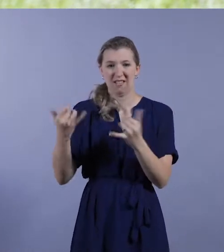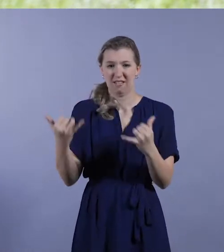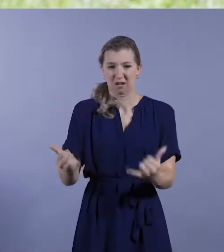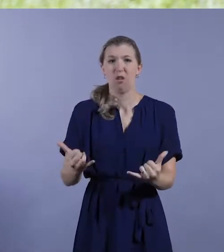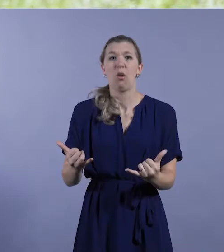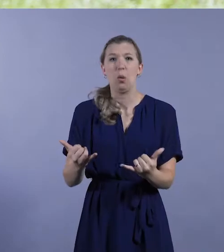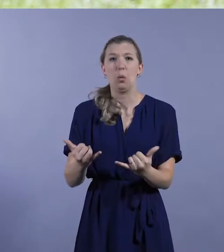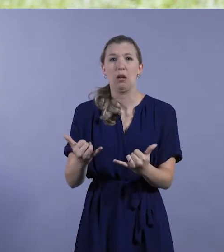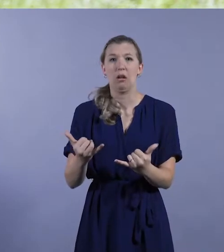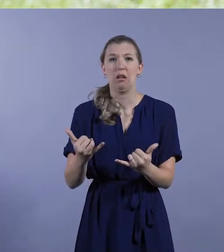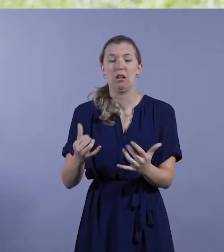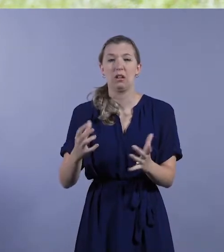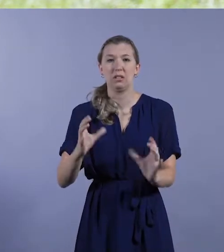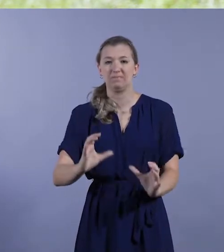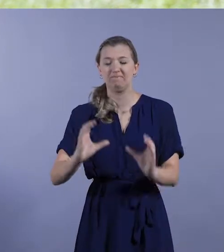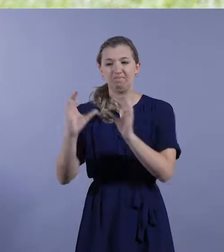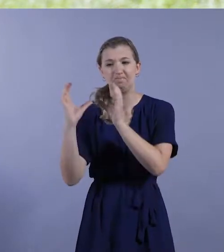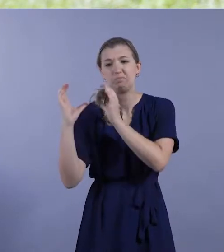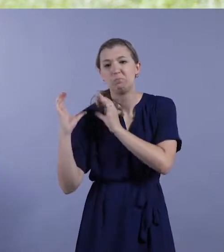the burdens.